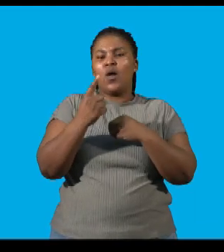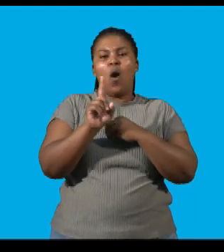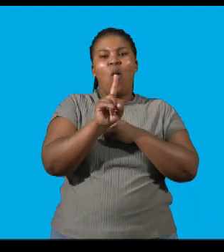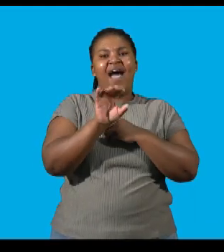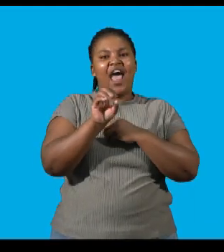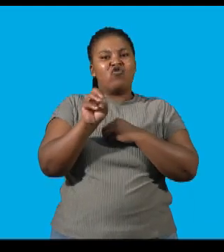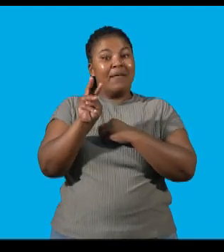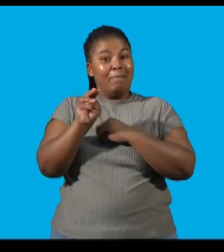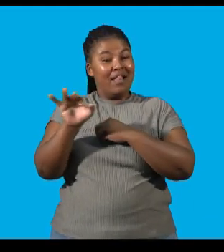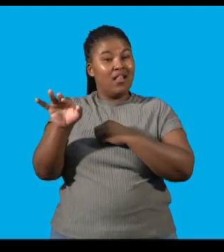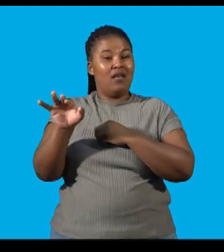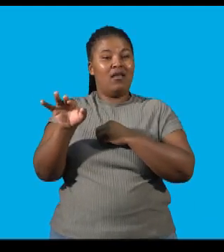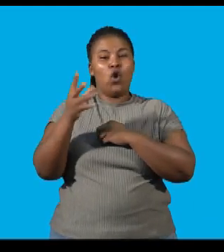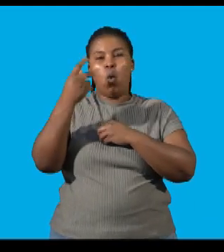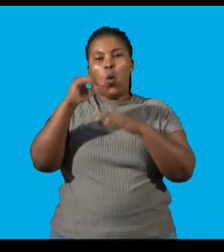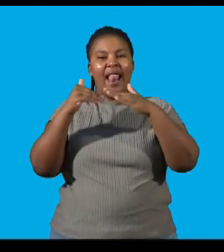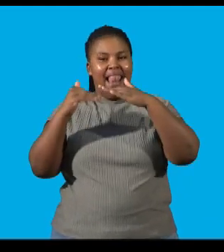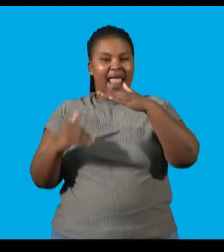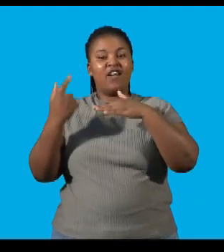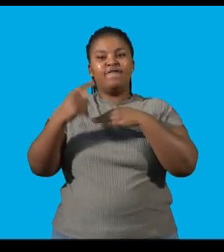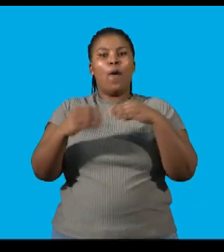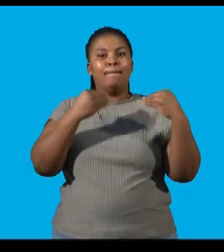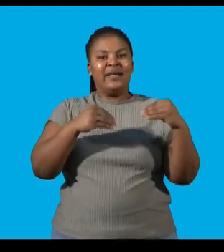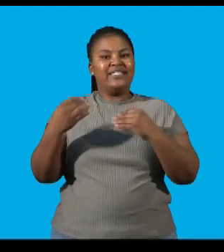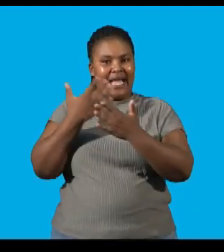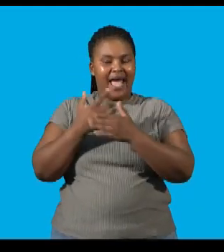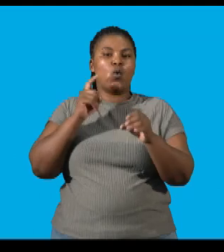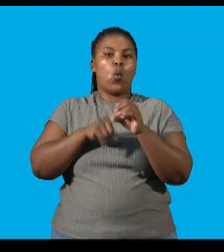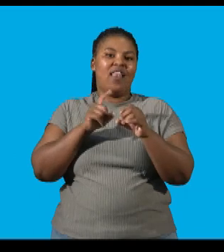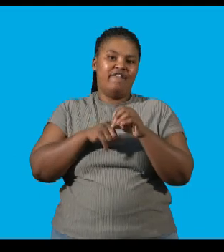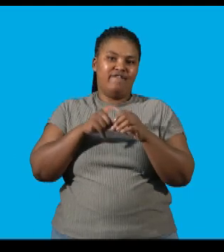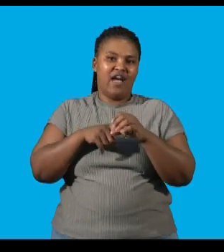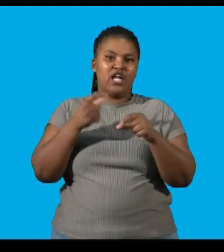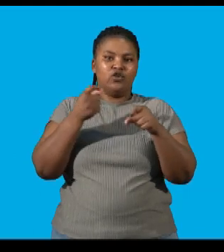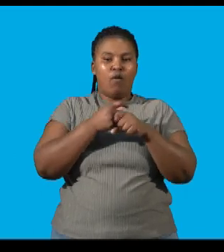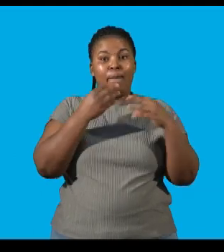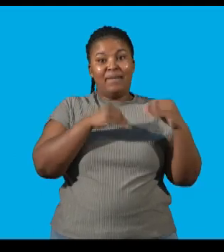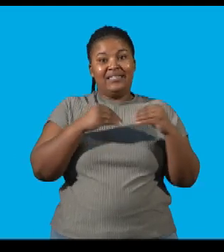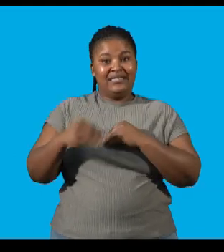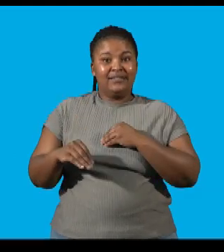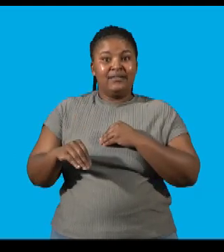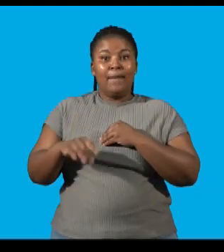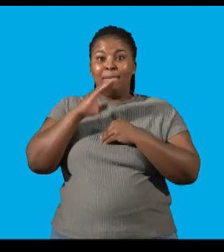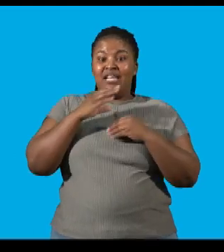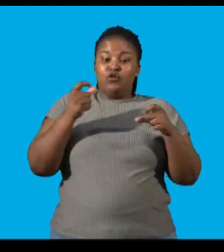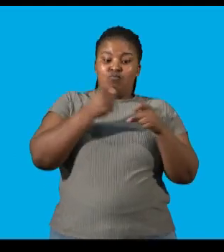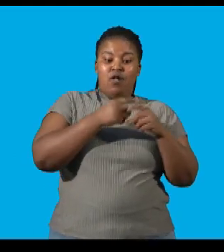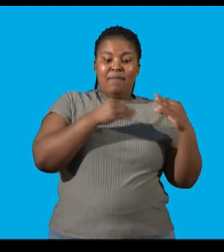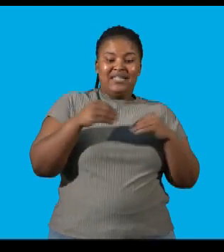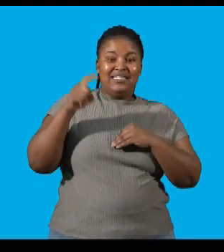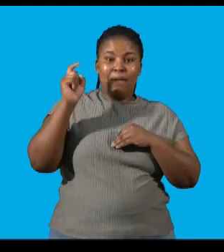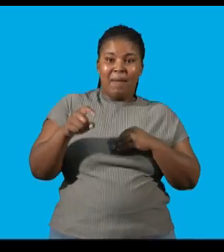100 million rands or less. So for the business to qualify as a small business, it should be worth 100